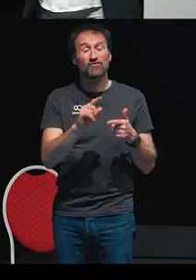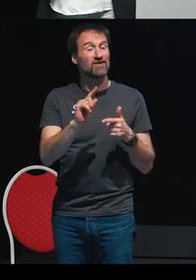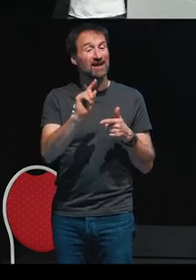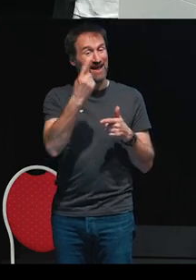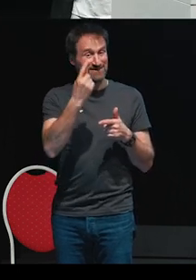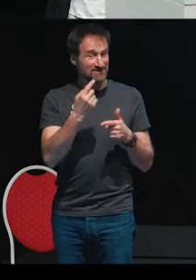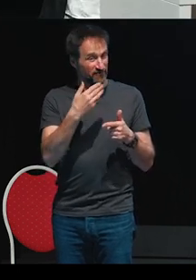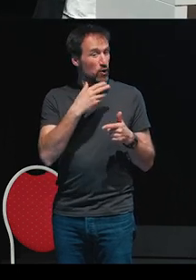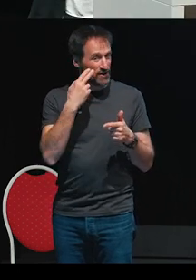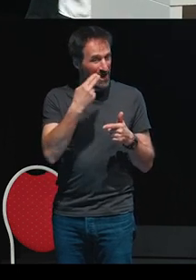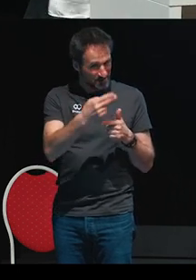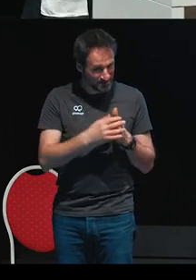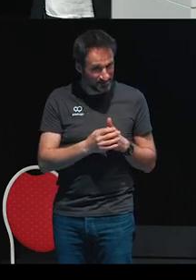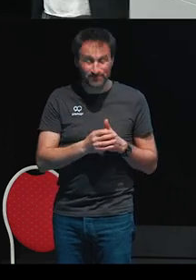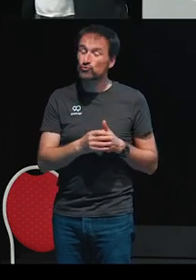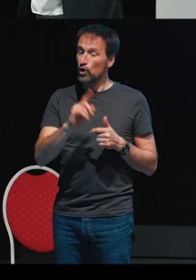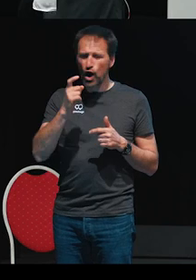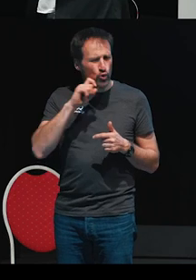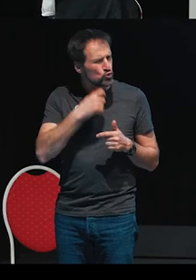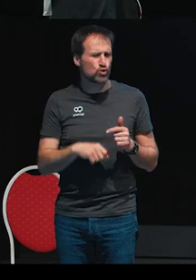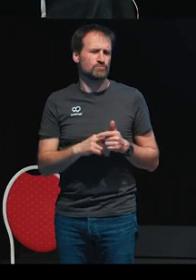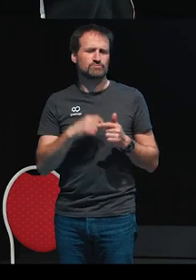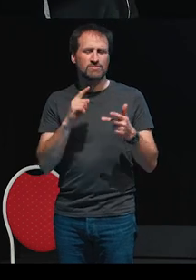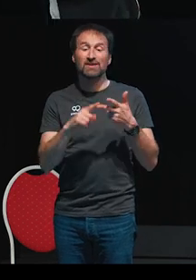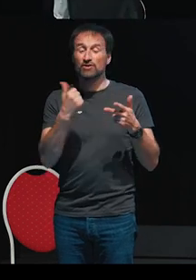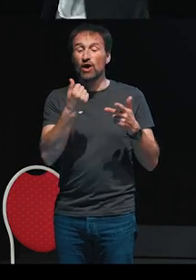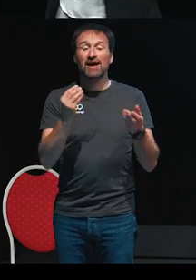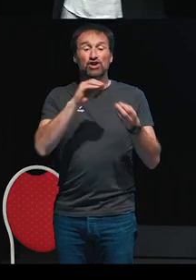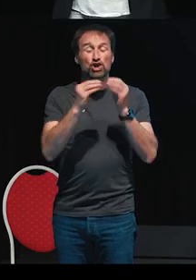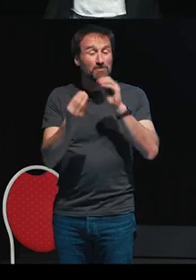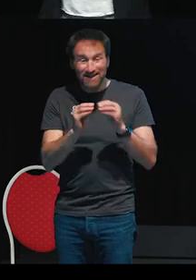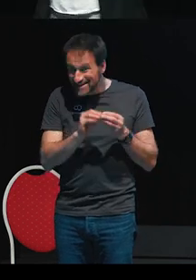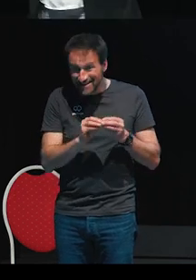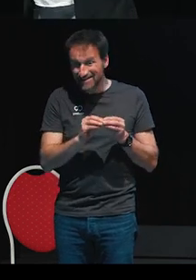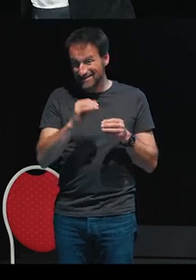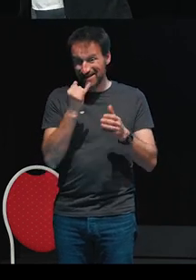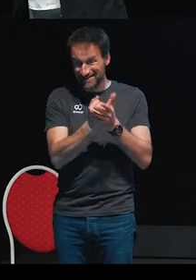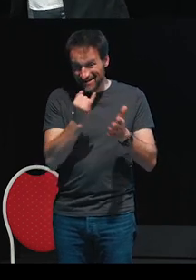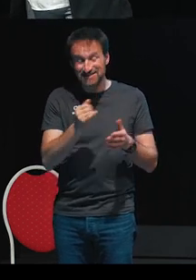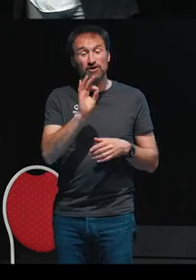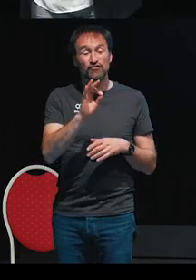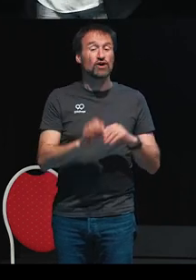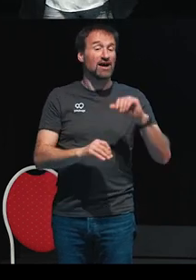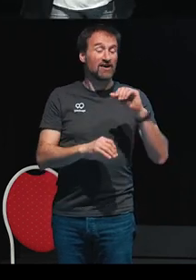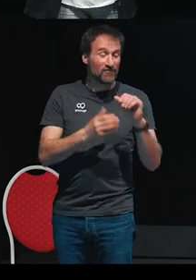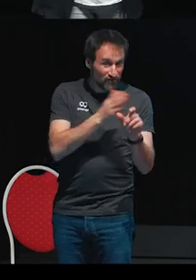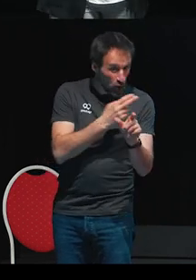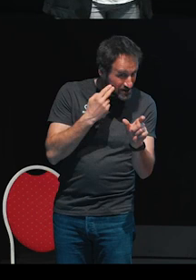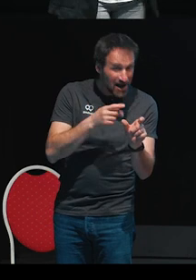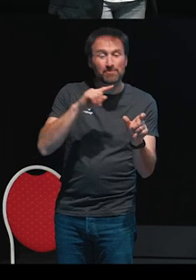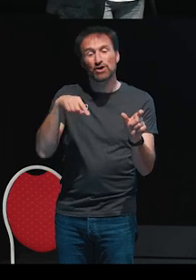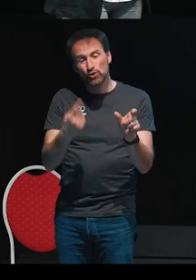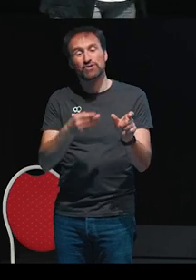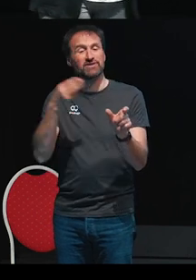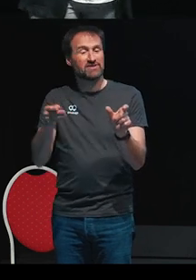is also cool. I'm gonna add another combined index on the first name and the last name. And you